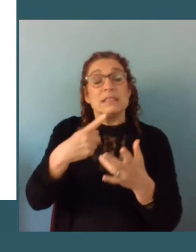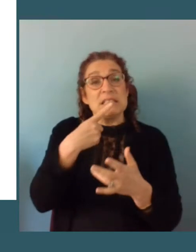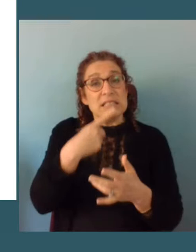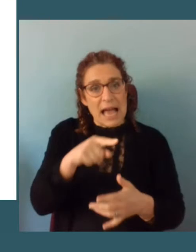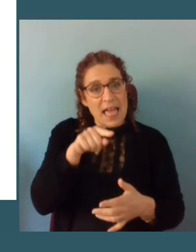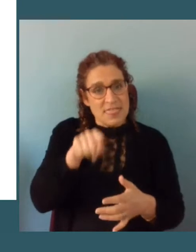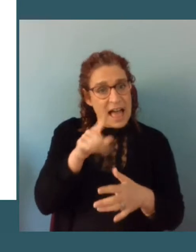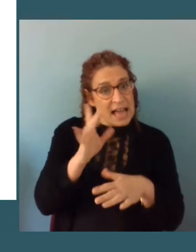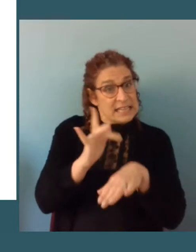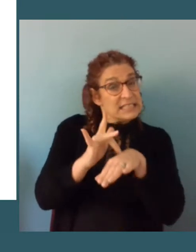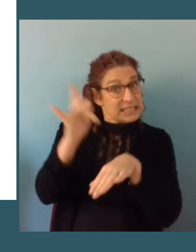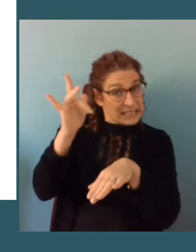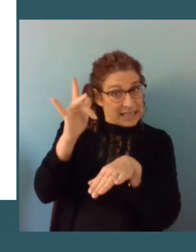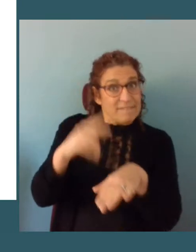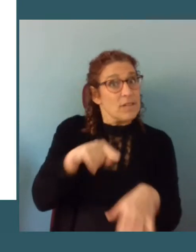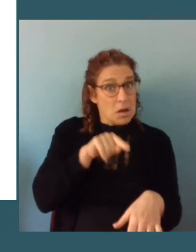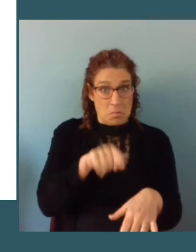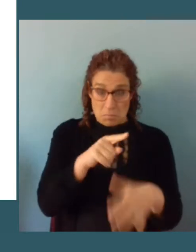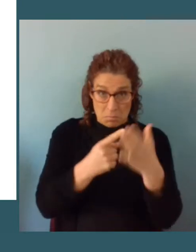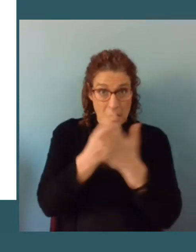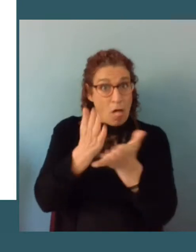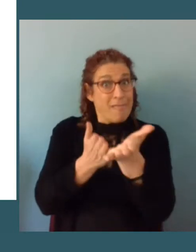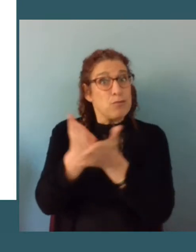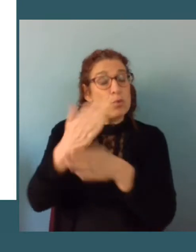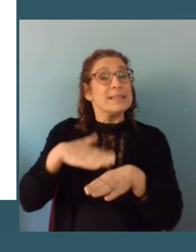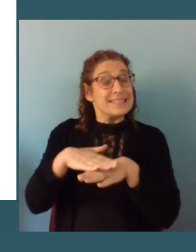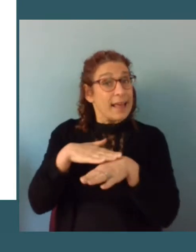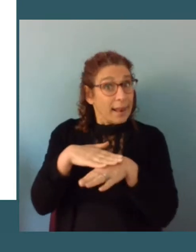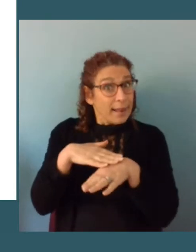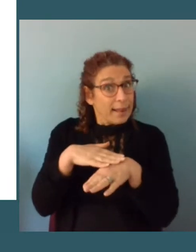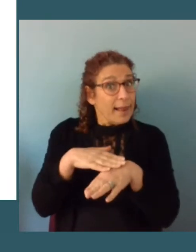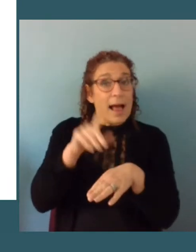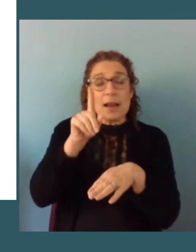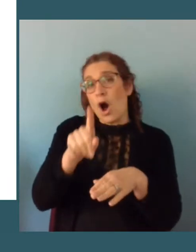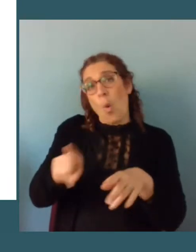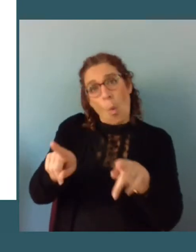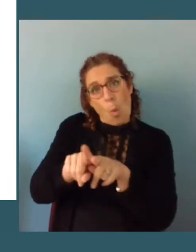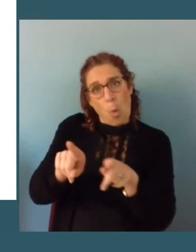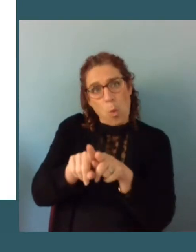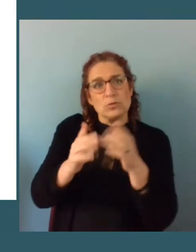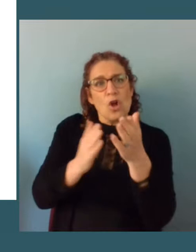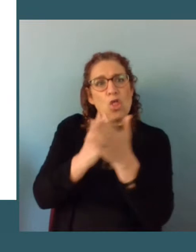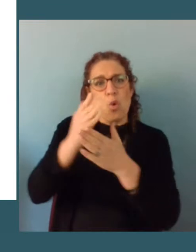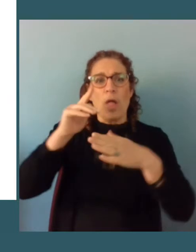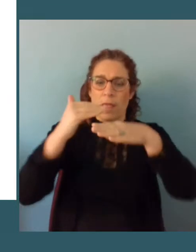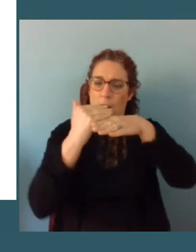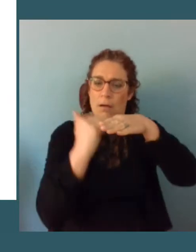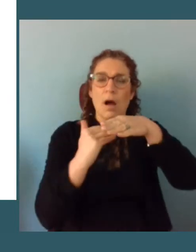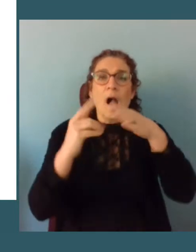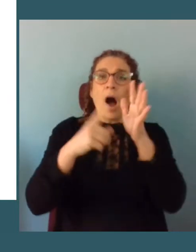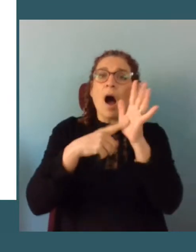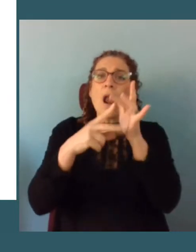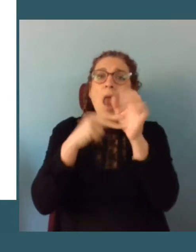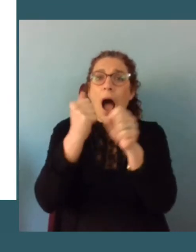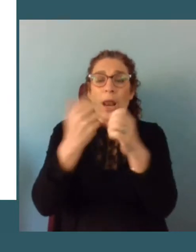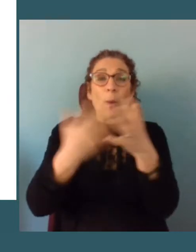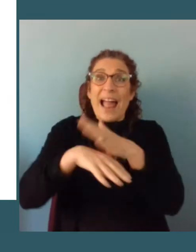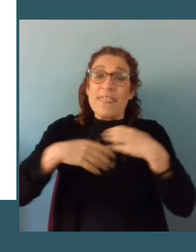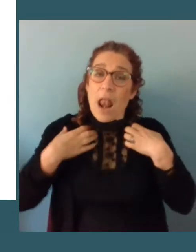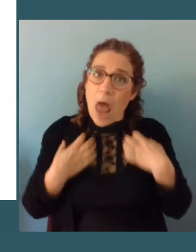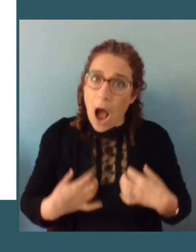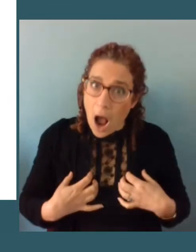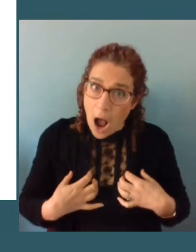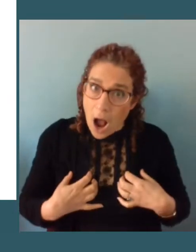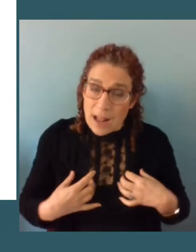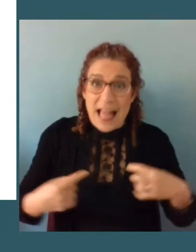not only occurs through the skin, but also through the epithelial lining in the lung, where peanut